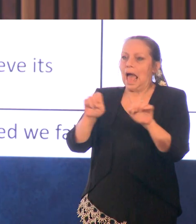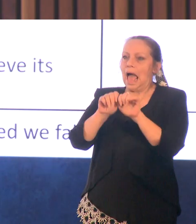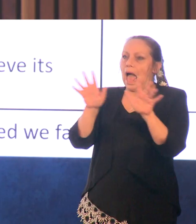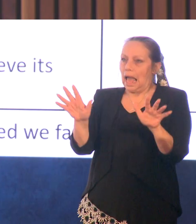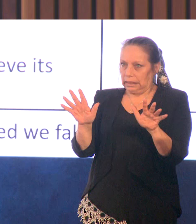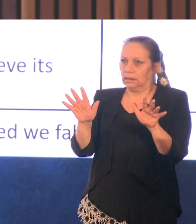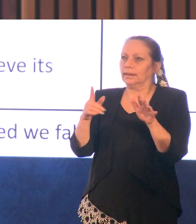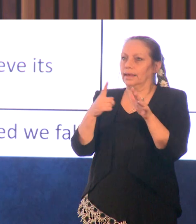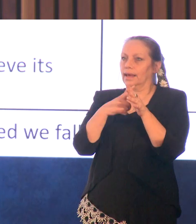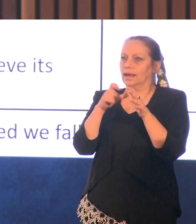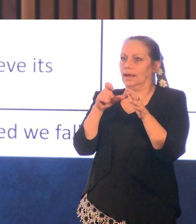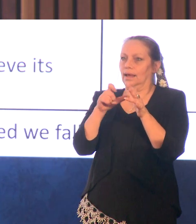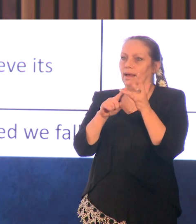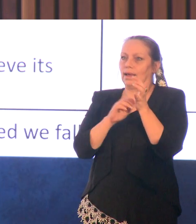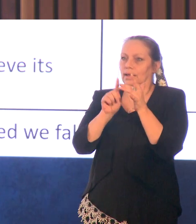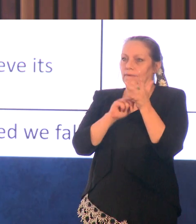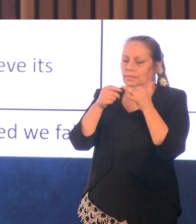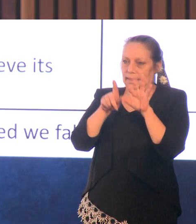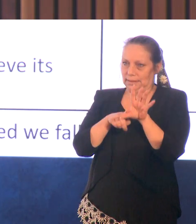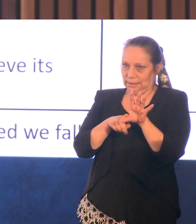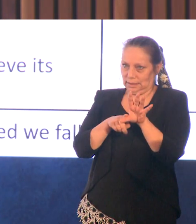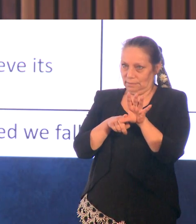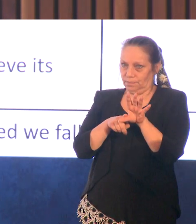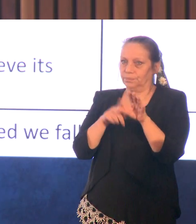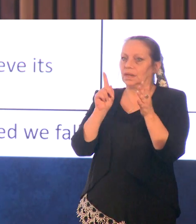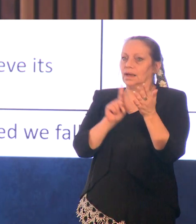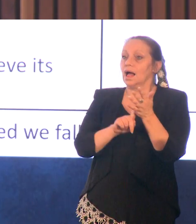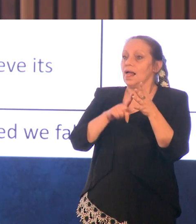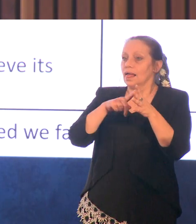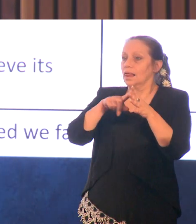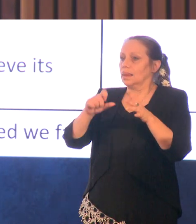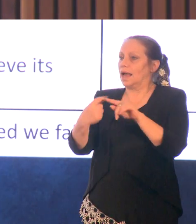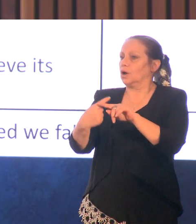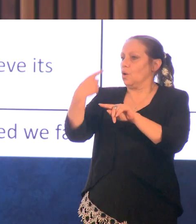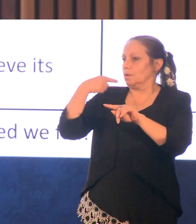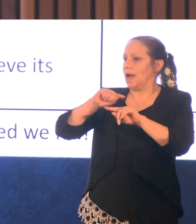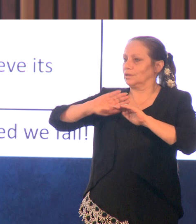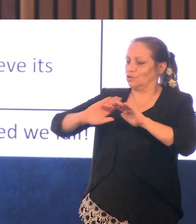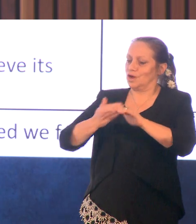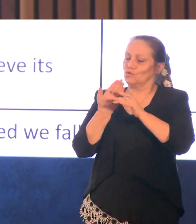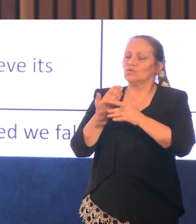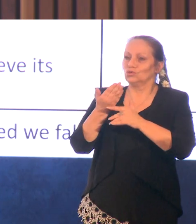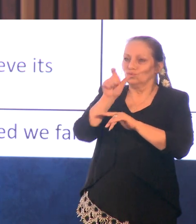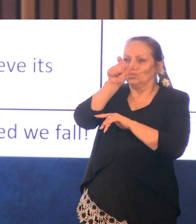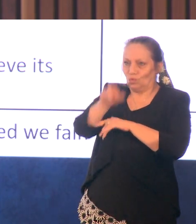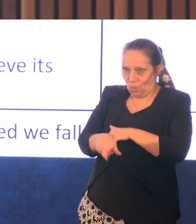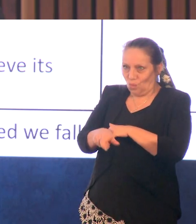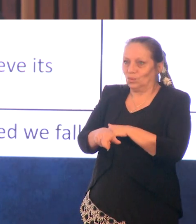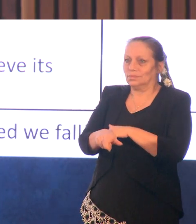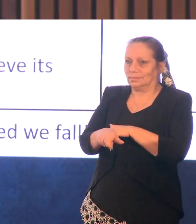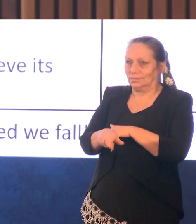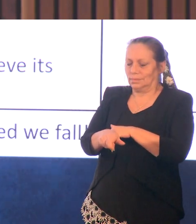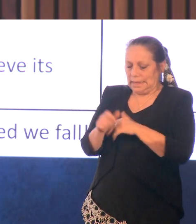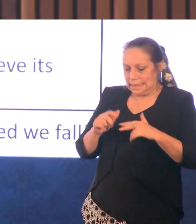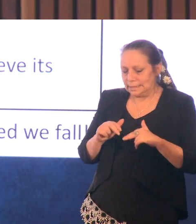market stewardship, local area coordinators going back to the role that they were always intended to do,